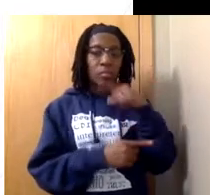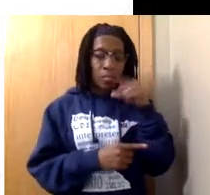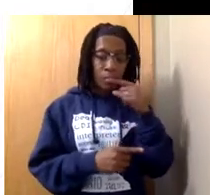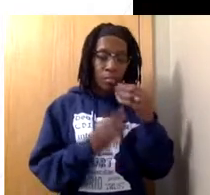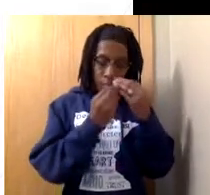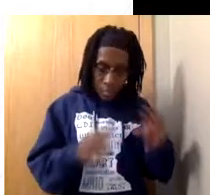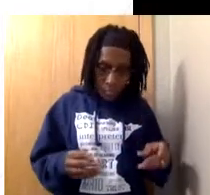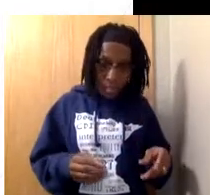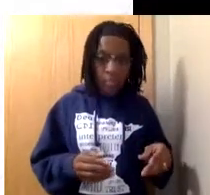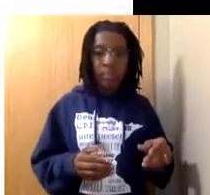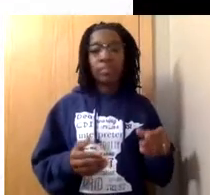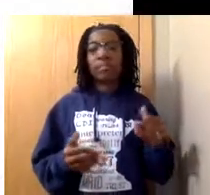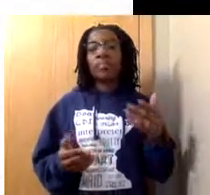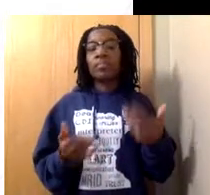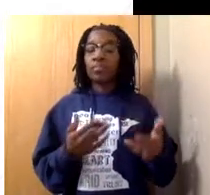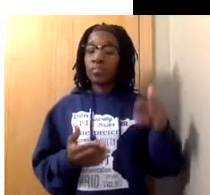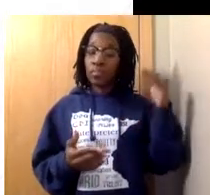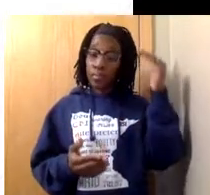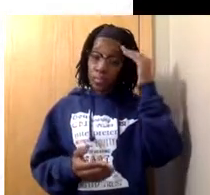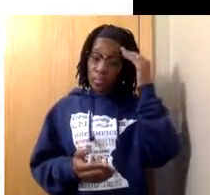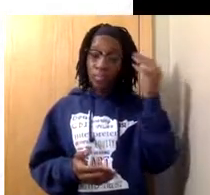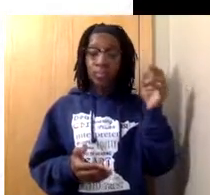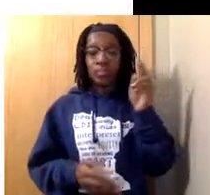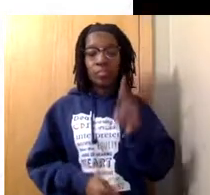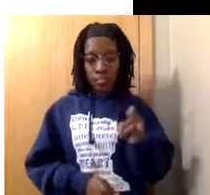also known as hard of hearing.